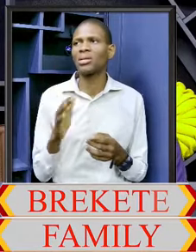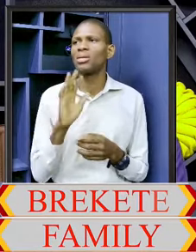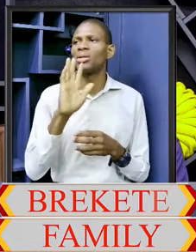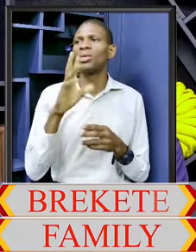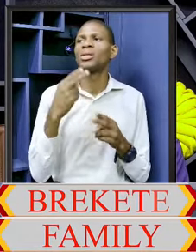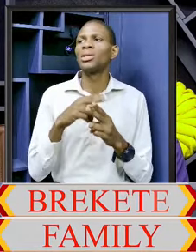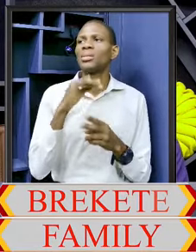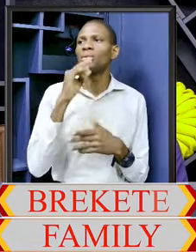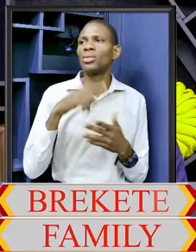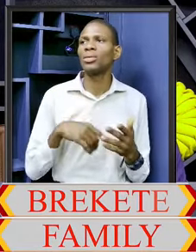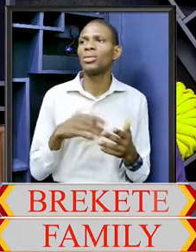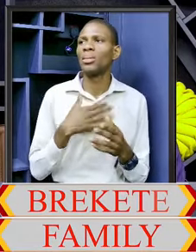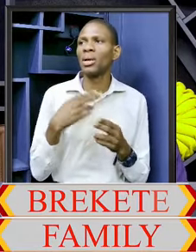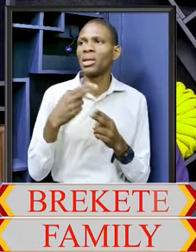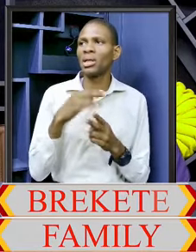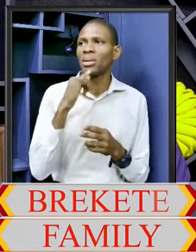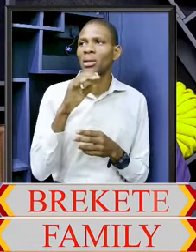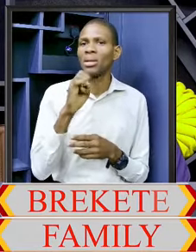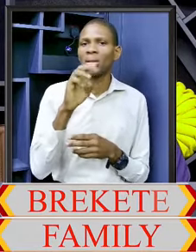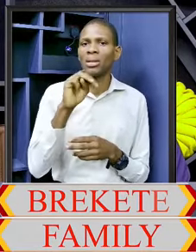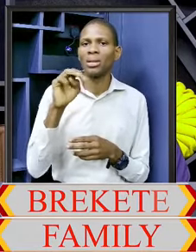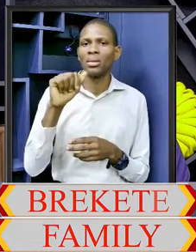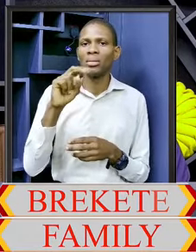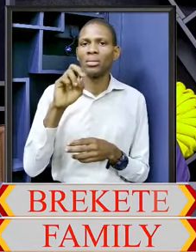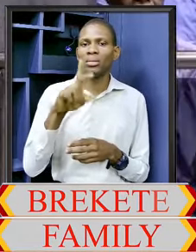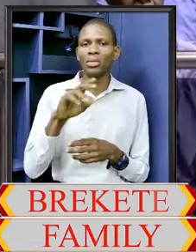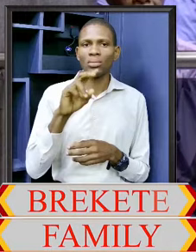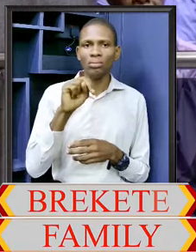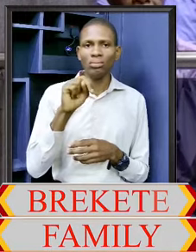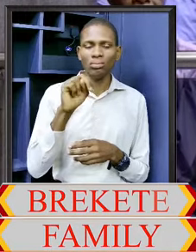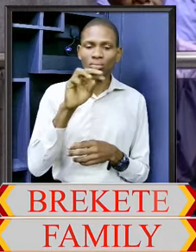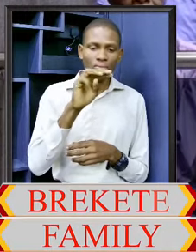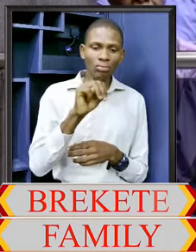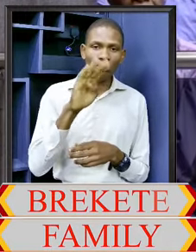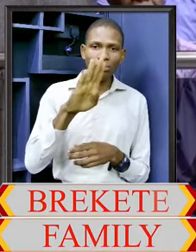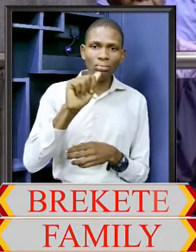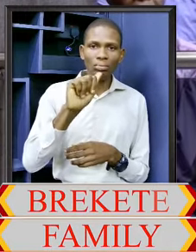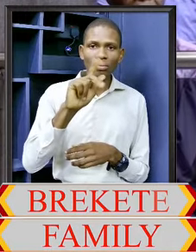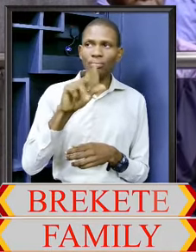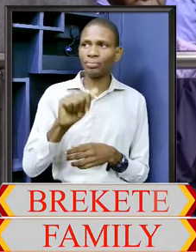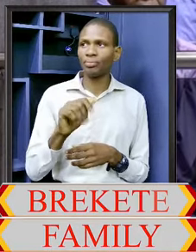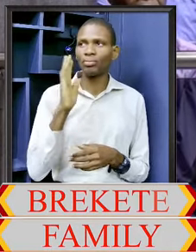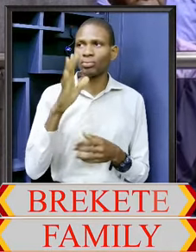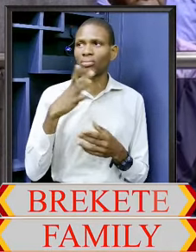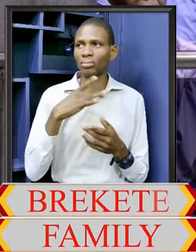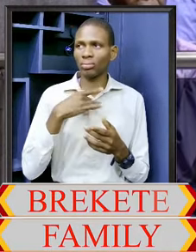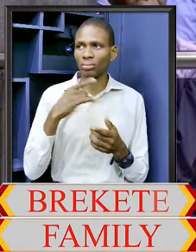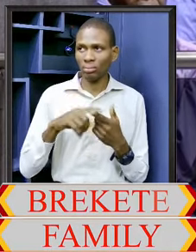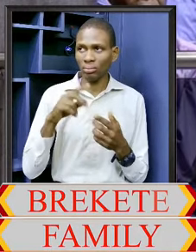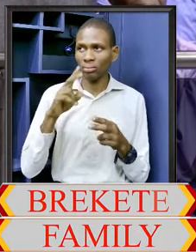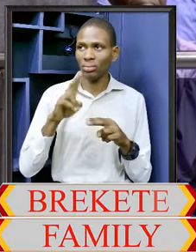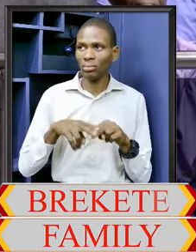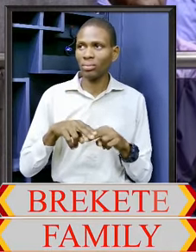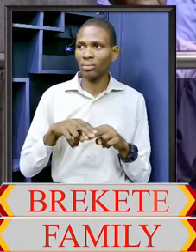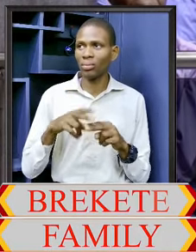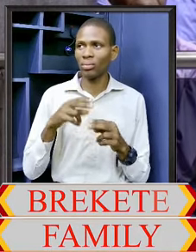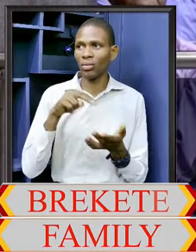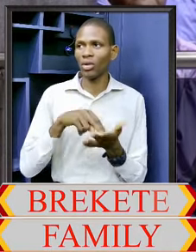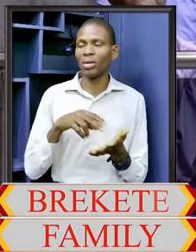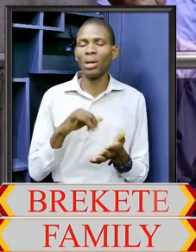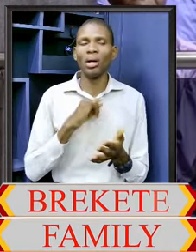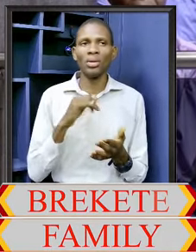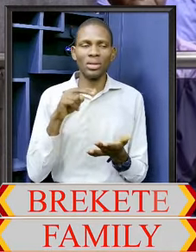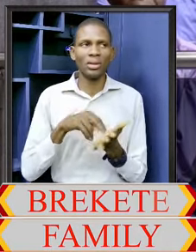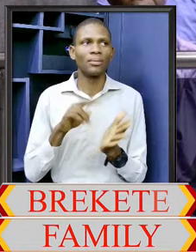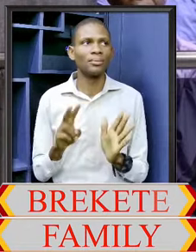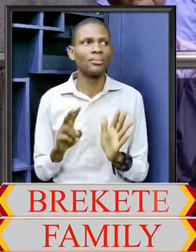name now? My name is Emmanuel Mbaka. Emmanuel Mbaka, you go like to sit down or you go stand up, talk? I think I rather stand,